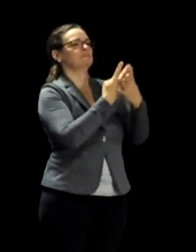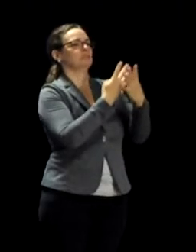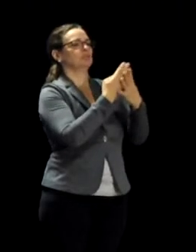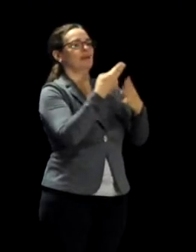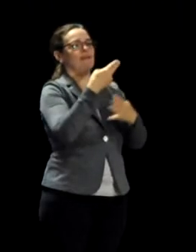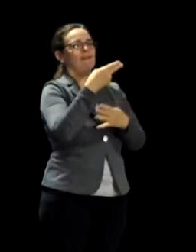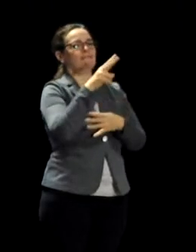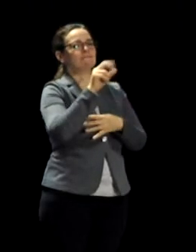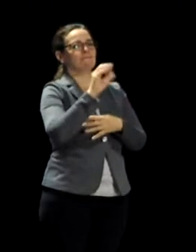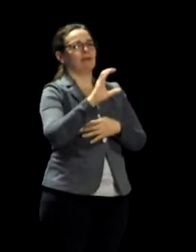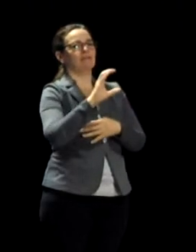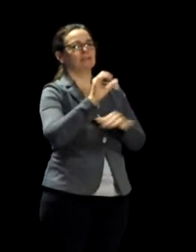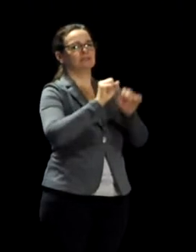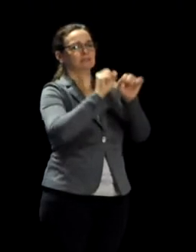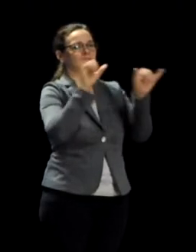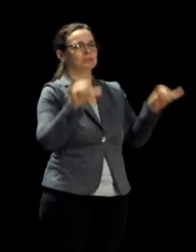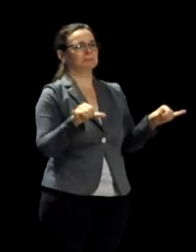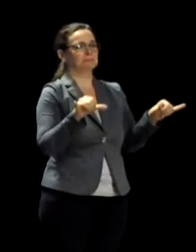me.